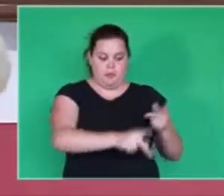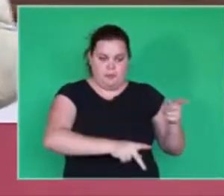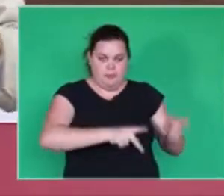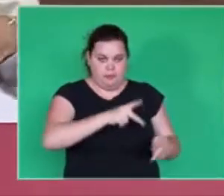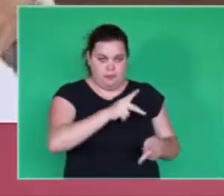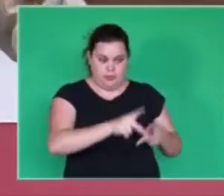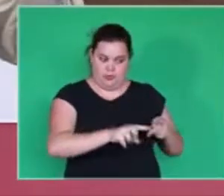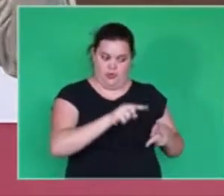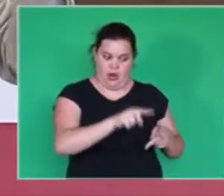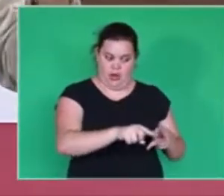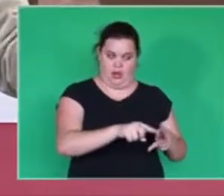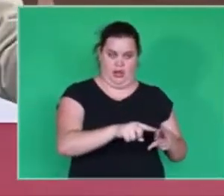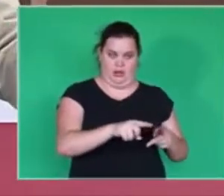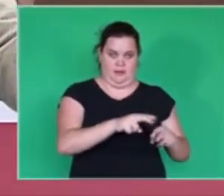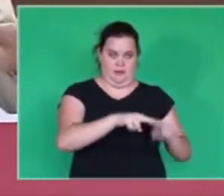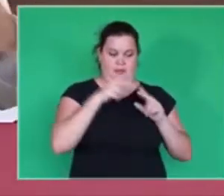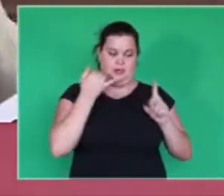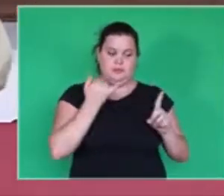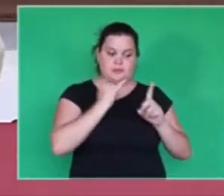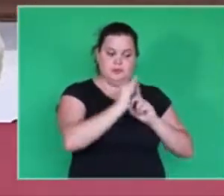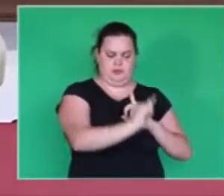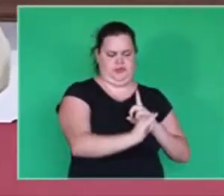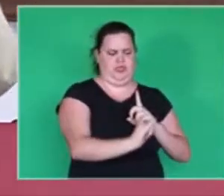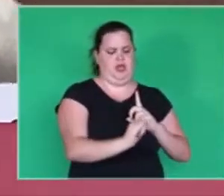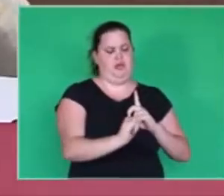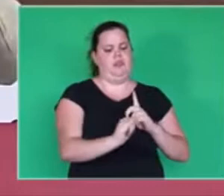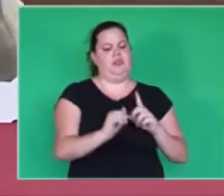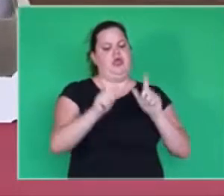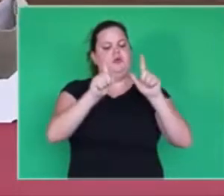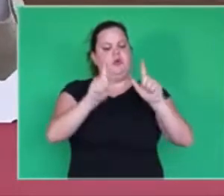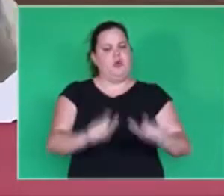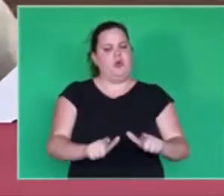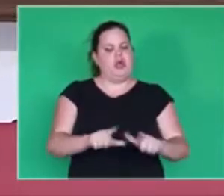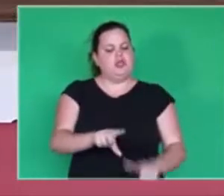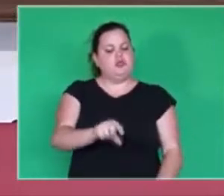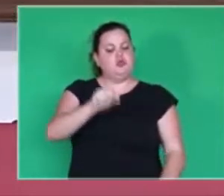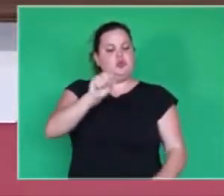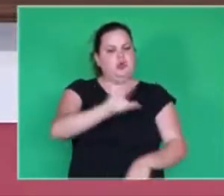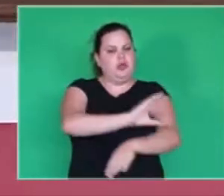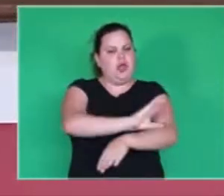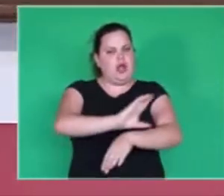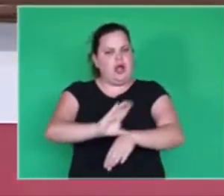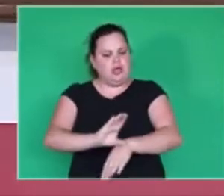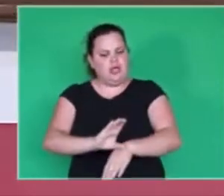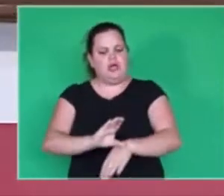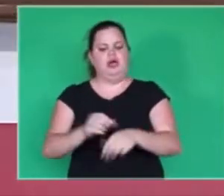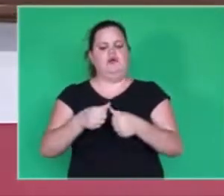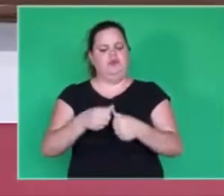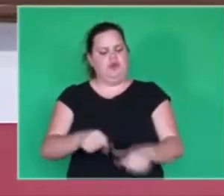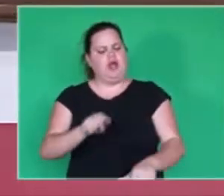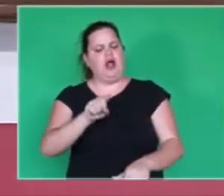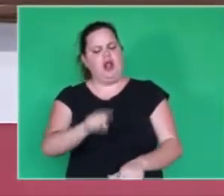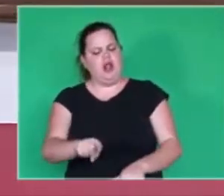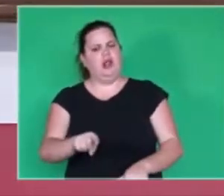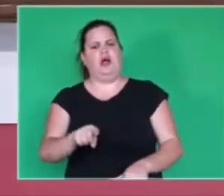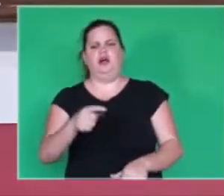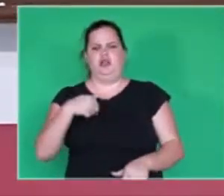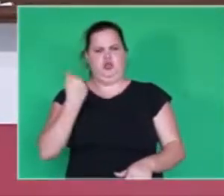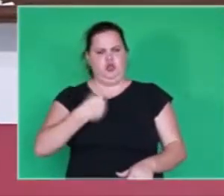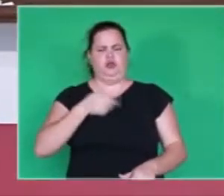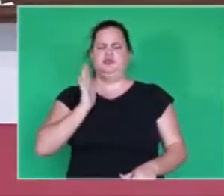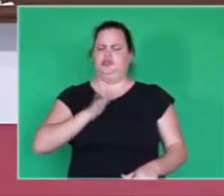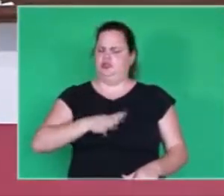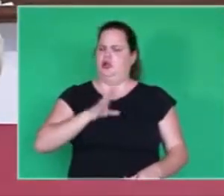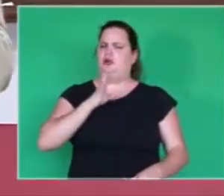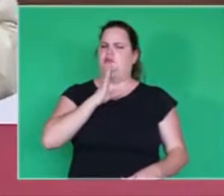chose a land where this people should live, the land of Canaan. And he did everything that we know well